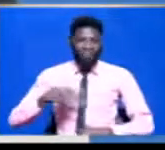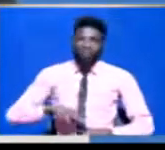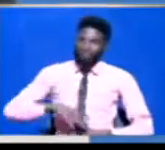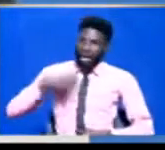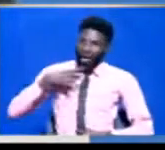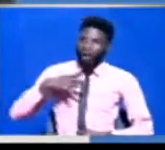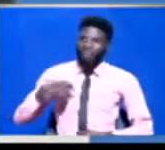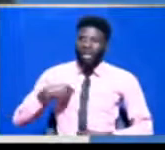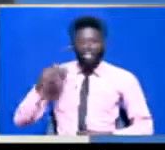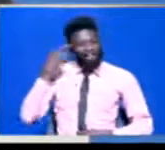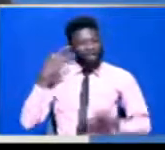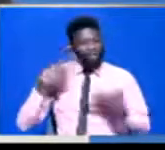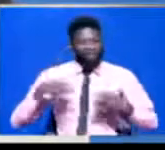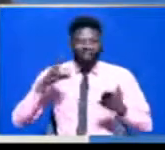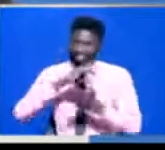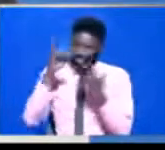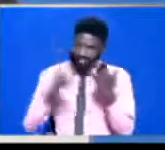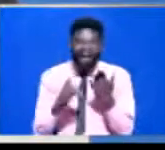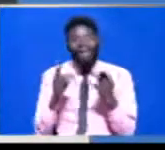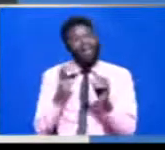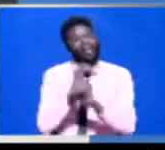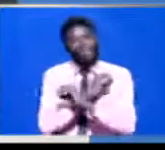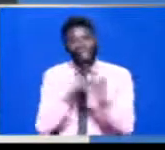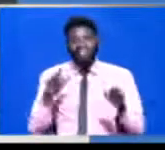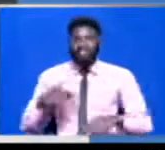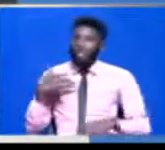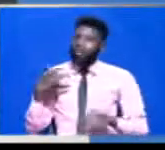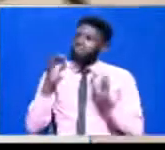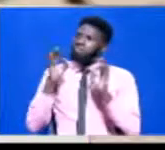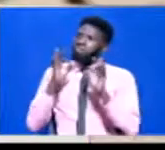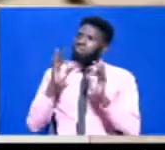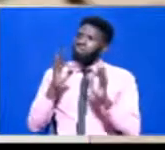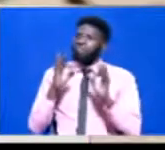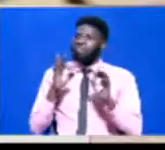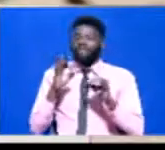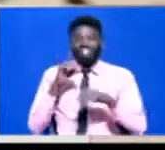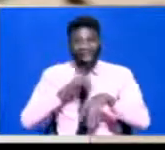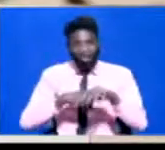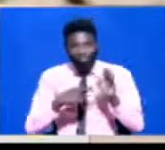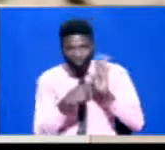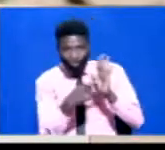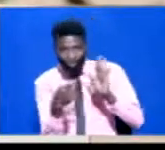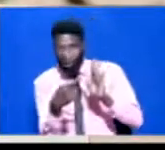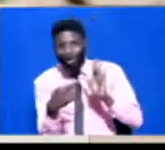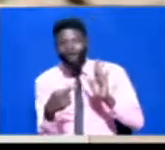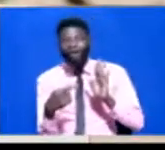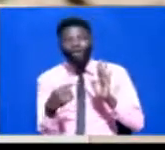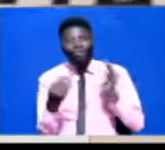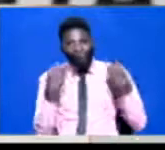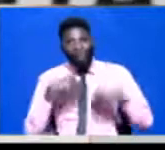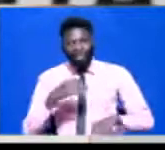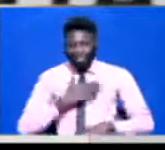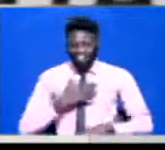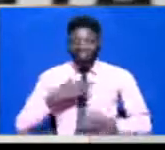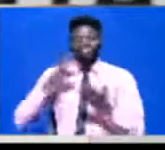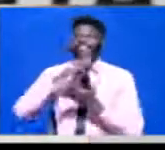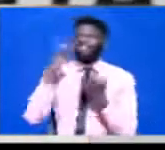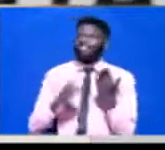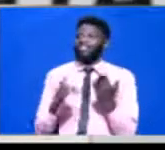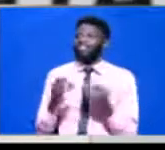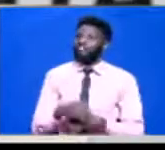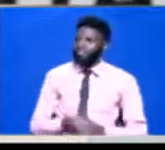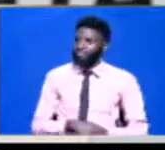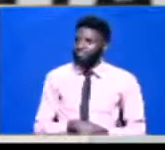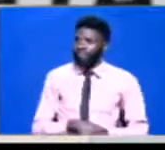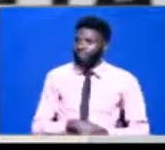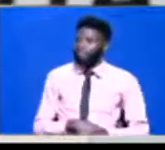designers, nothing can be greater than doing something which shows the person is wearing is proud to wear it. Through our association